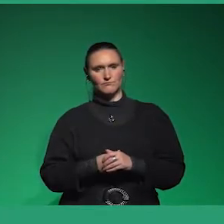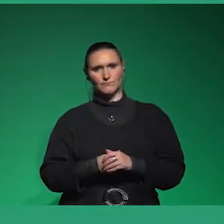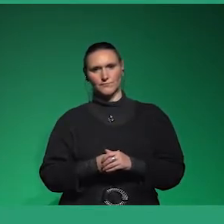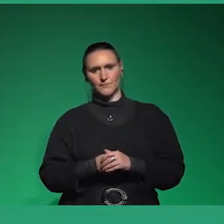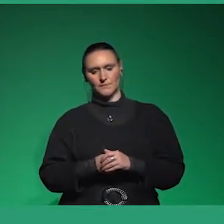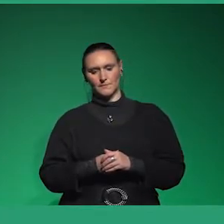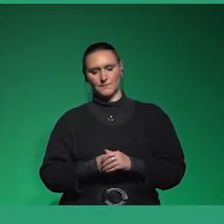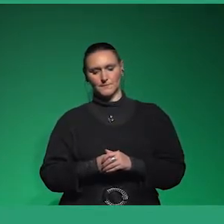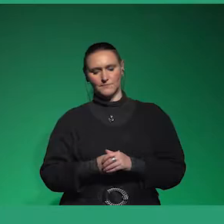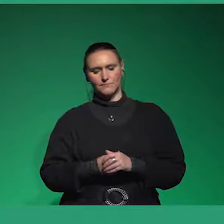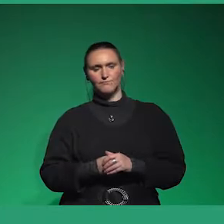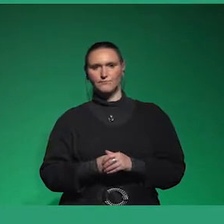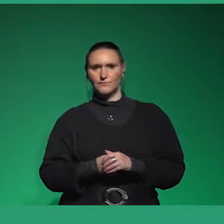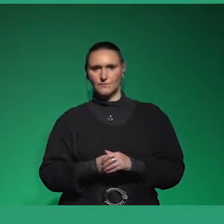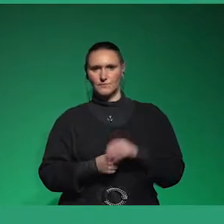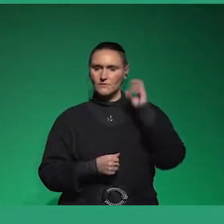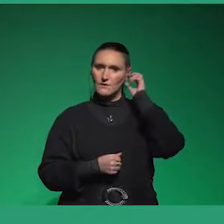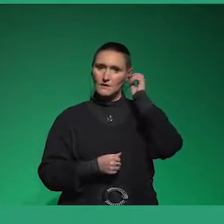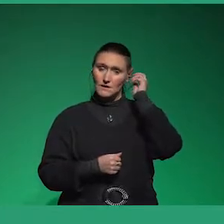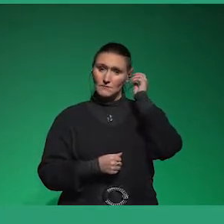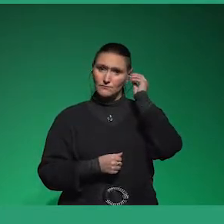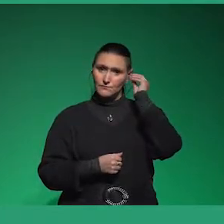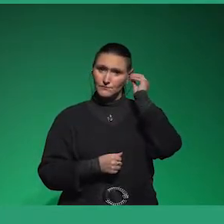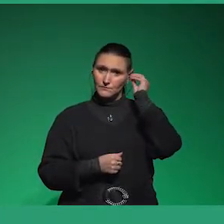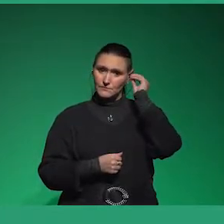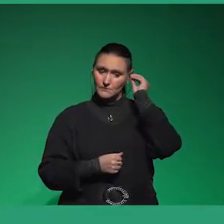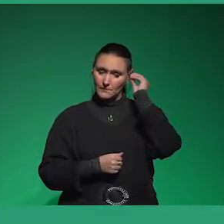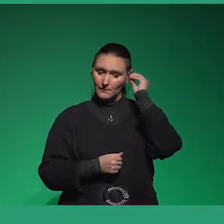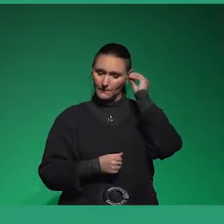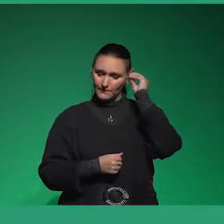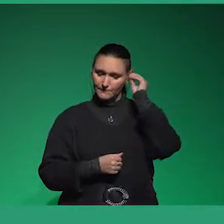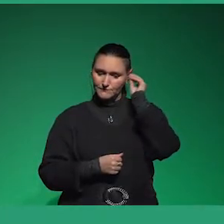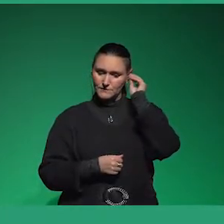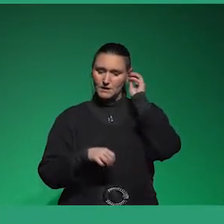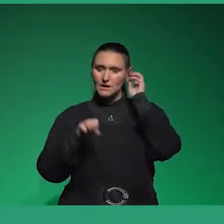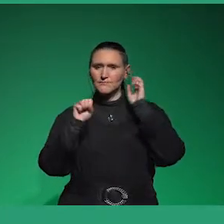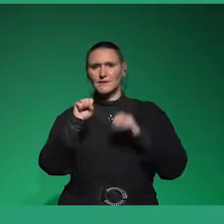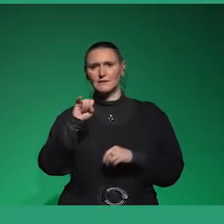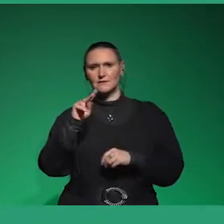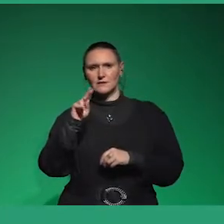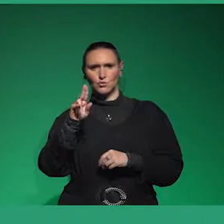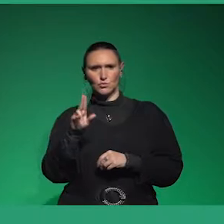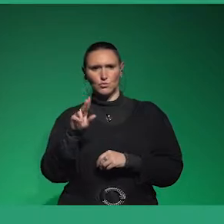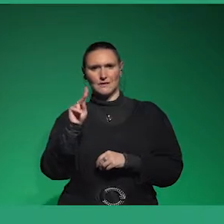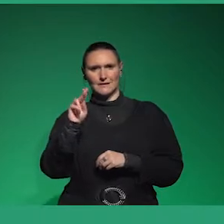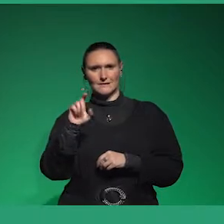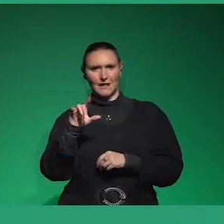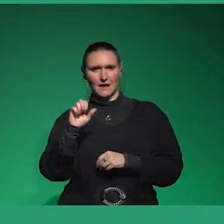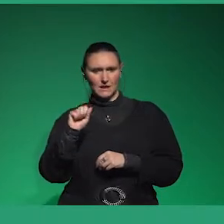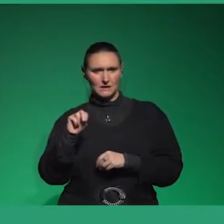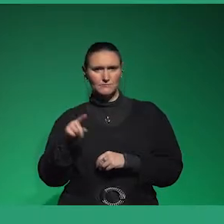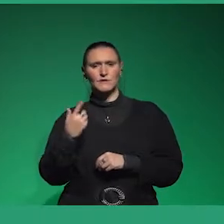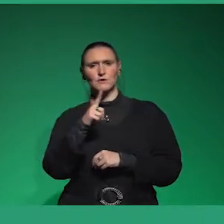haze caused by forest fires started by corporations and the community for plantation land clearing in